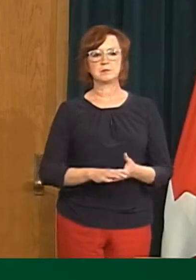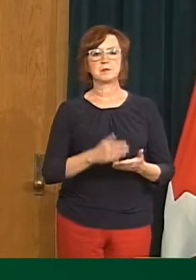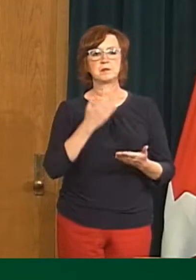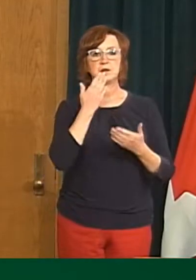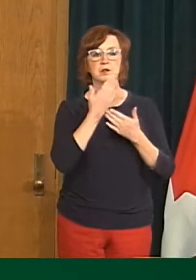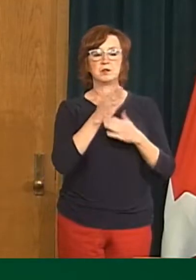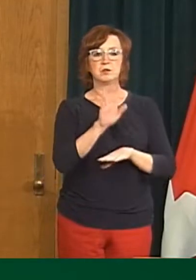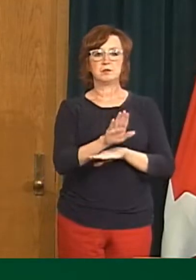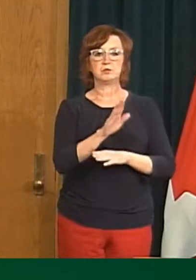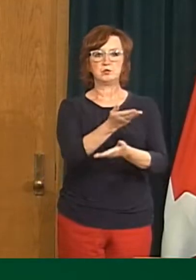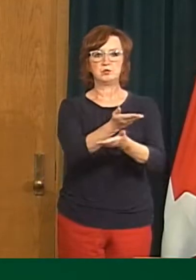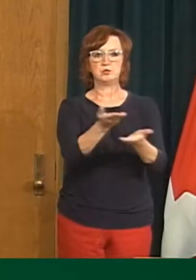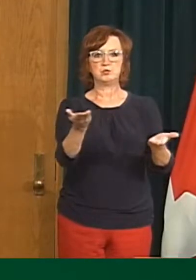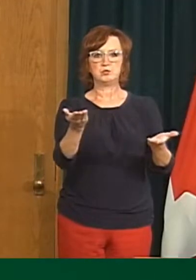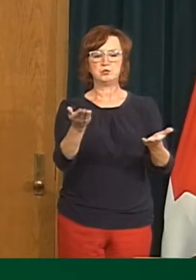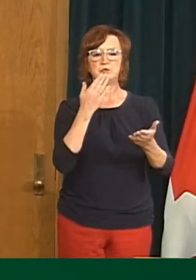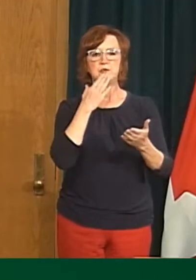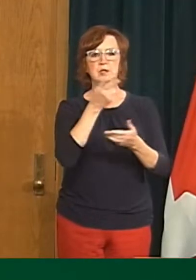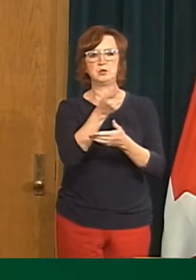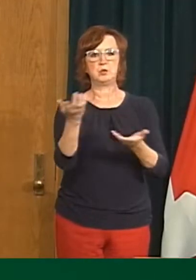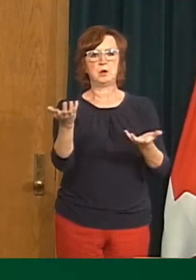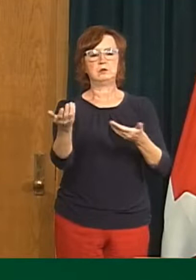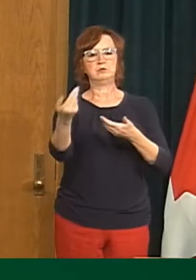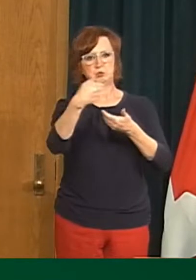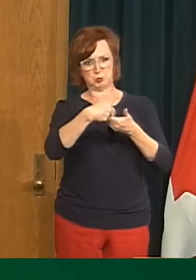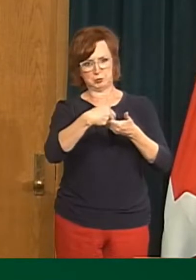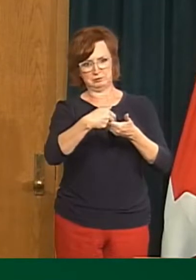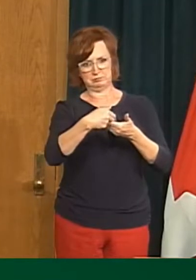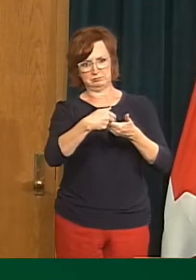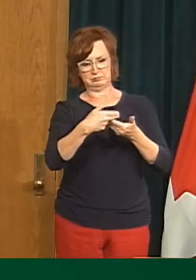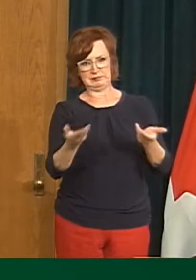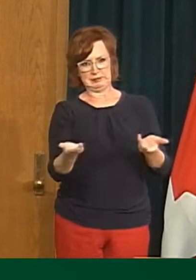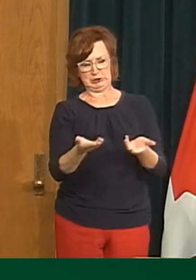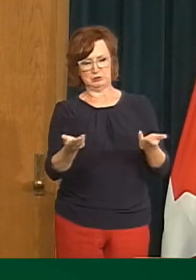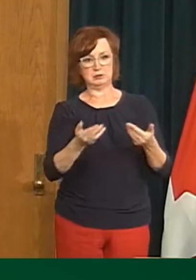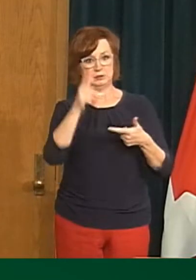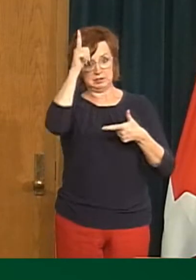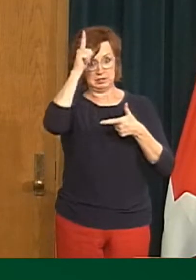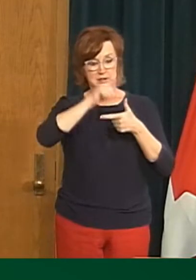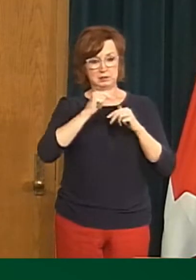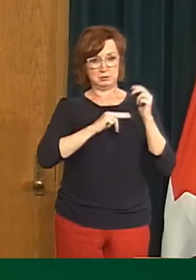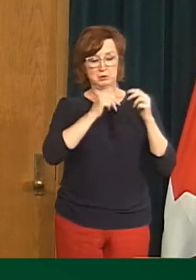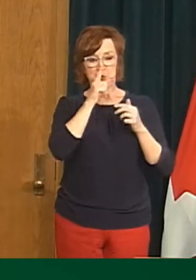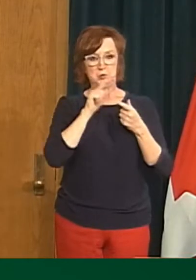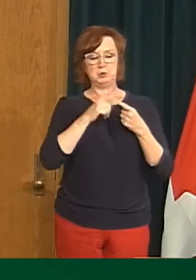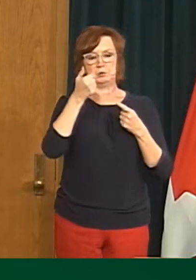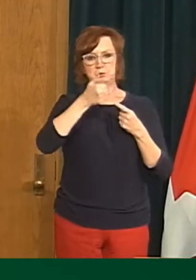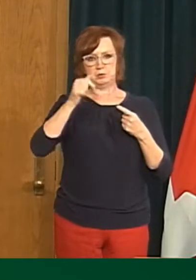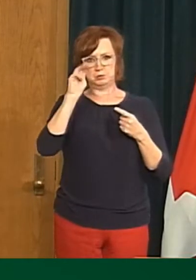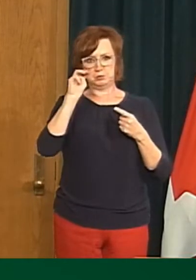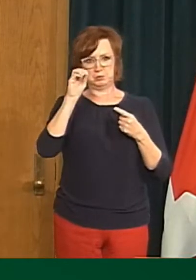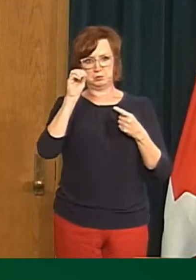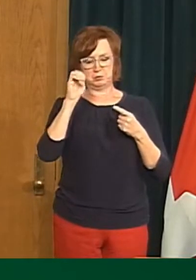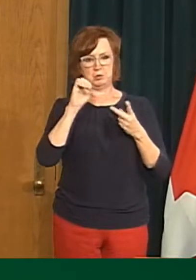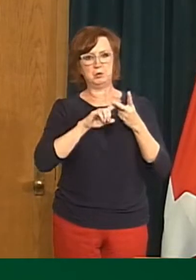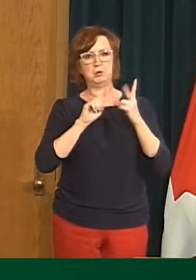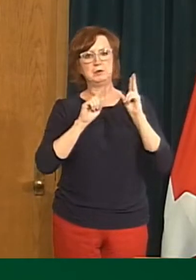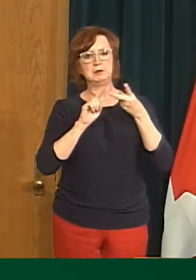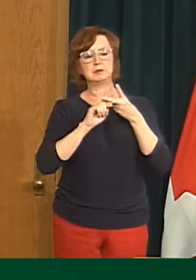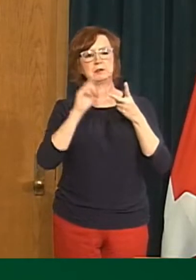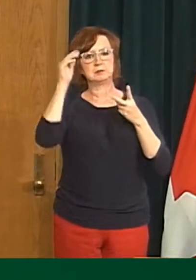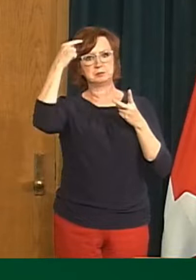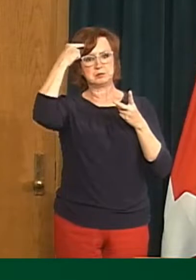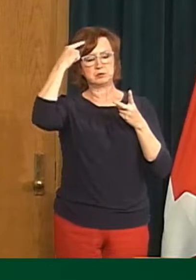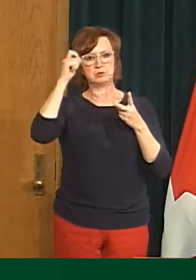Good afternoon, everyone, and thanks again for joining us today. In the Legislative Building in Regina, we have Premier Scott Moe and Minister of